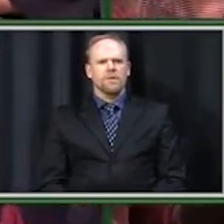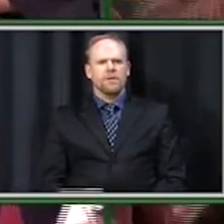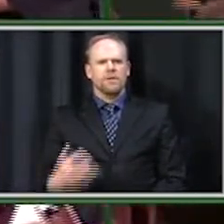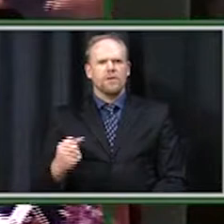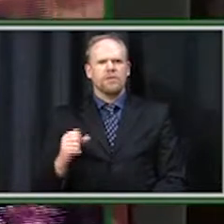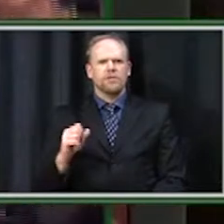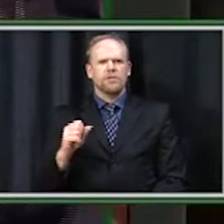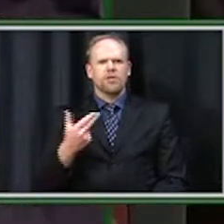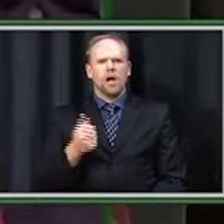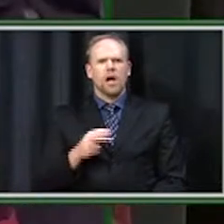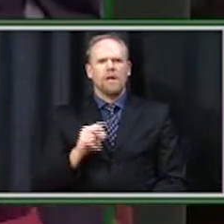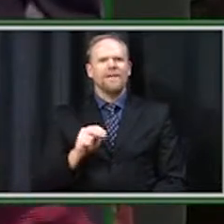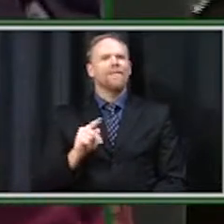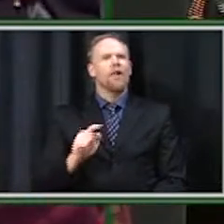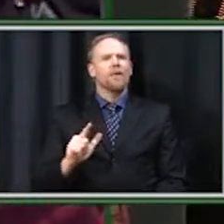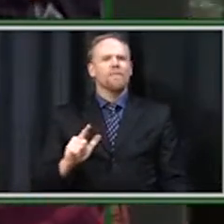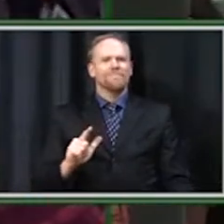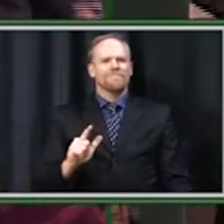Chantal Hammond.